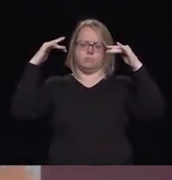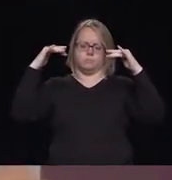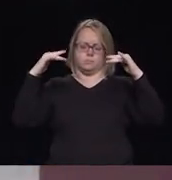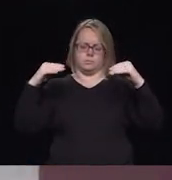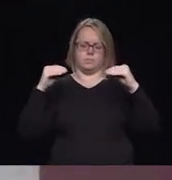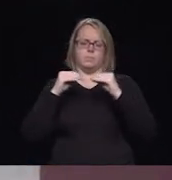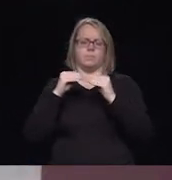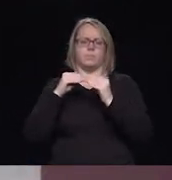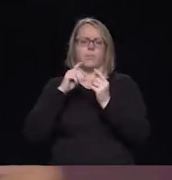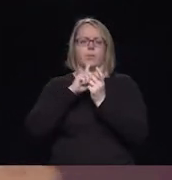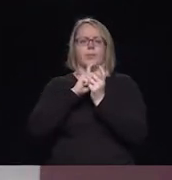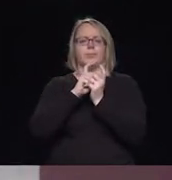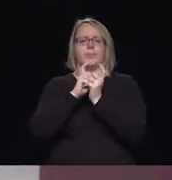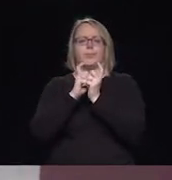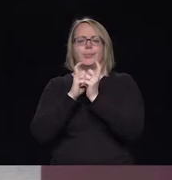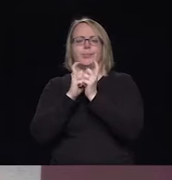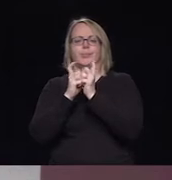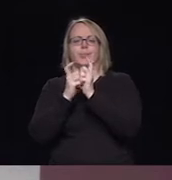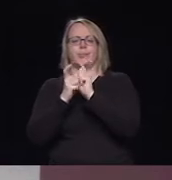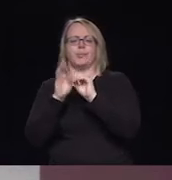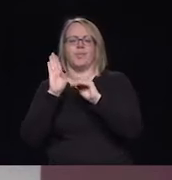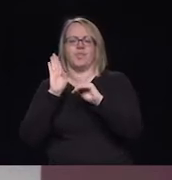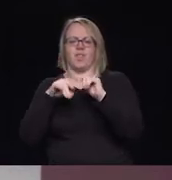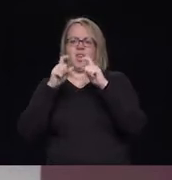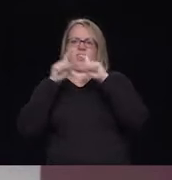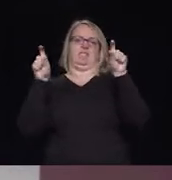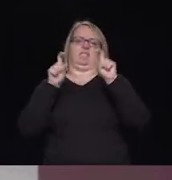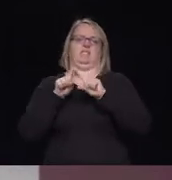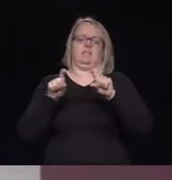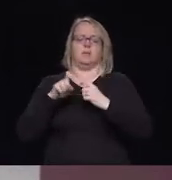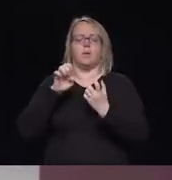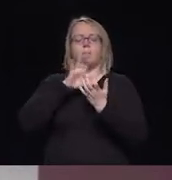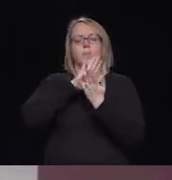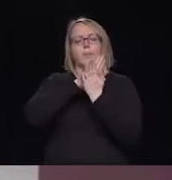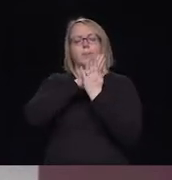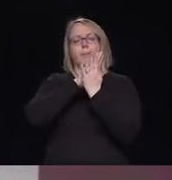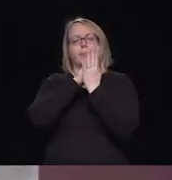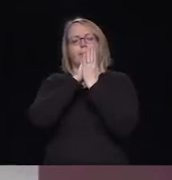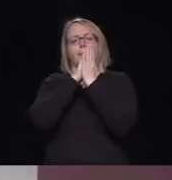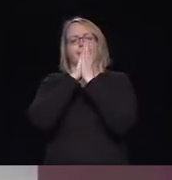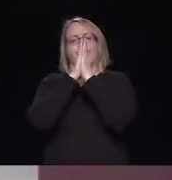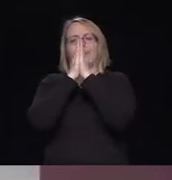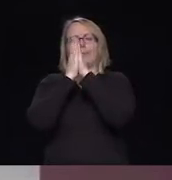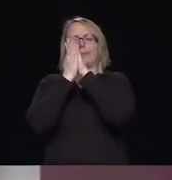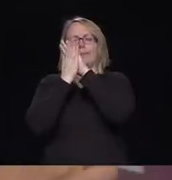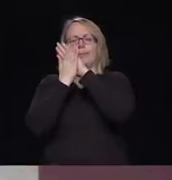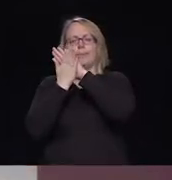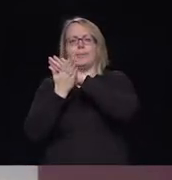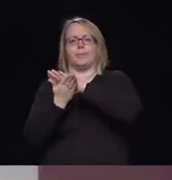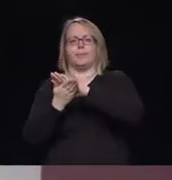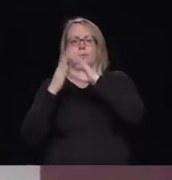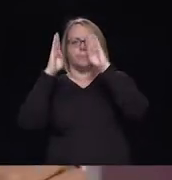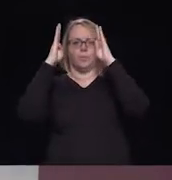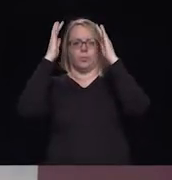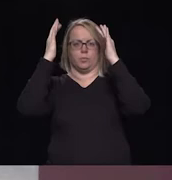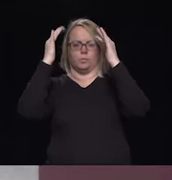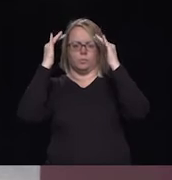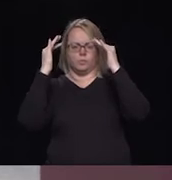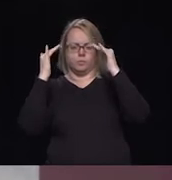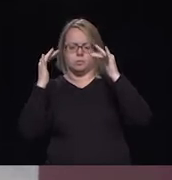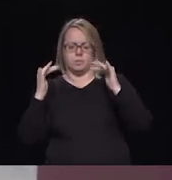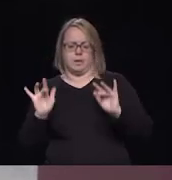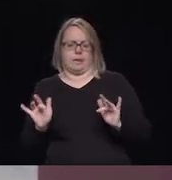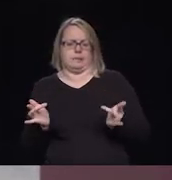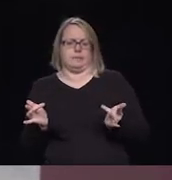So some of that light blue gets blended into the darker blue. Some of the darker blue gets blended into the lighter